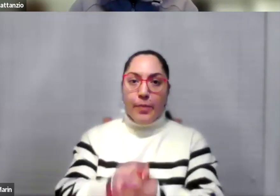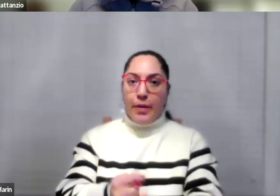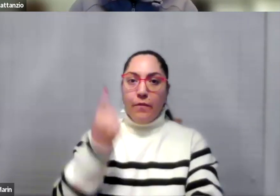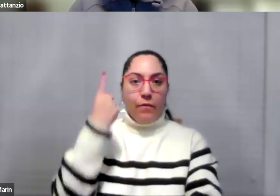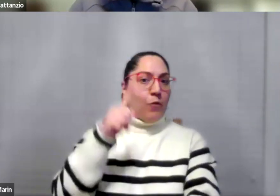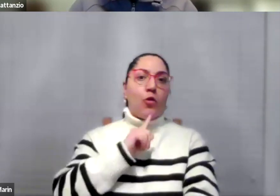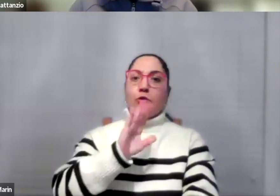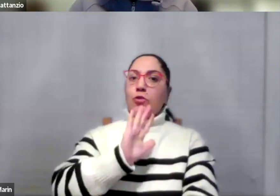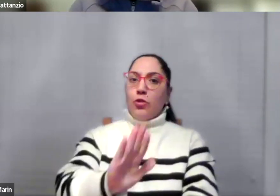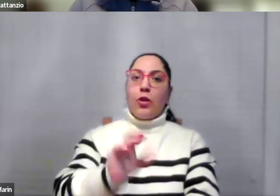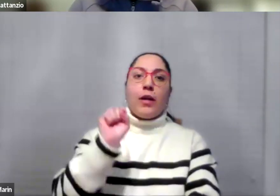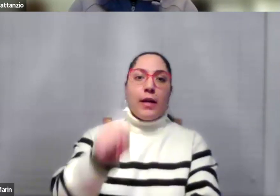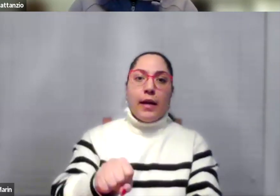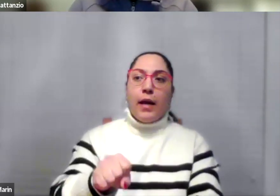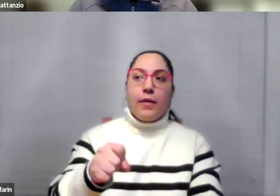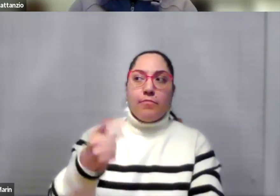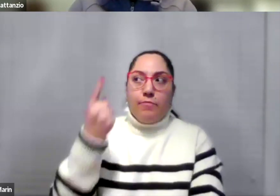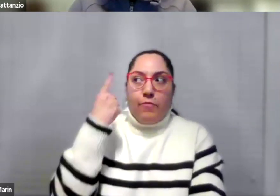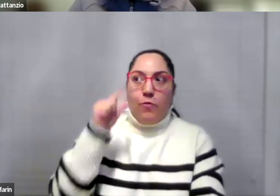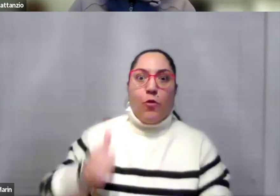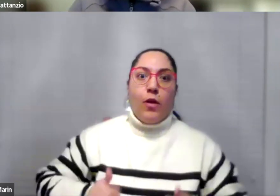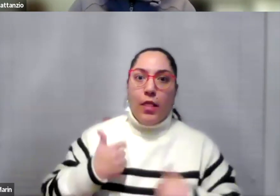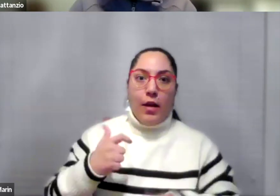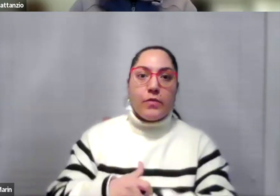an ongoing, you know,